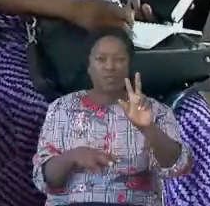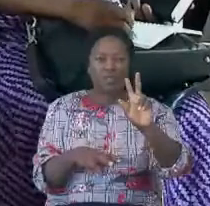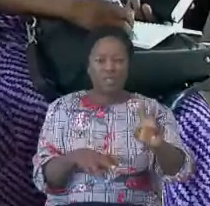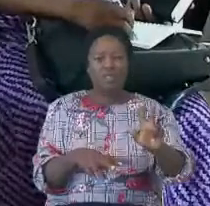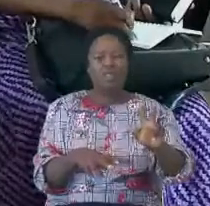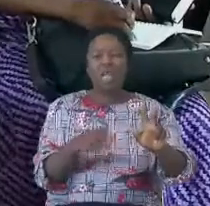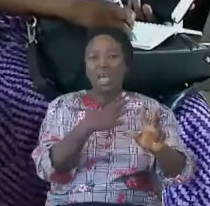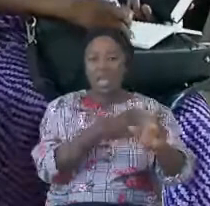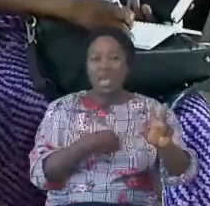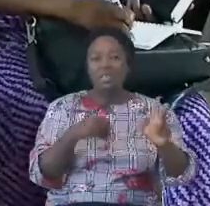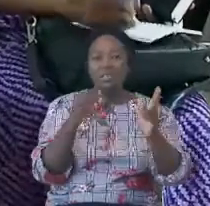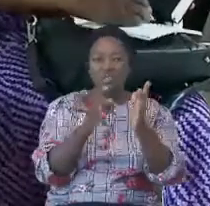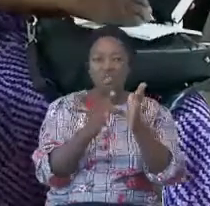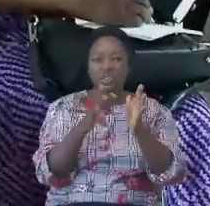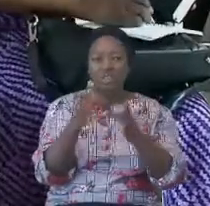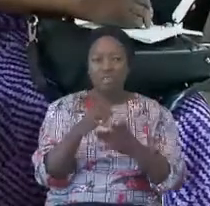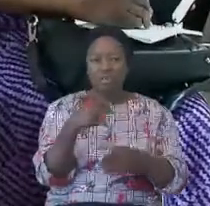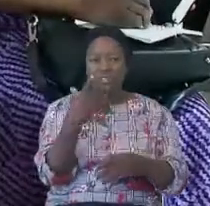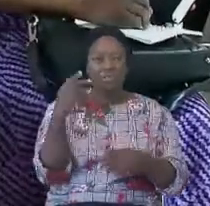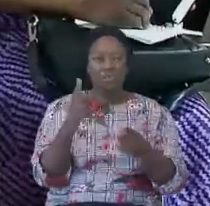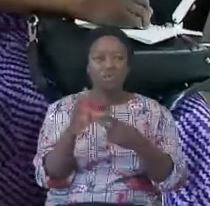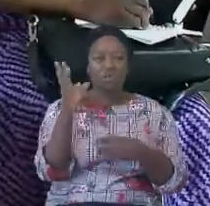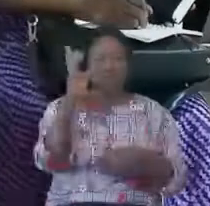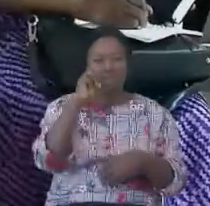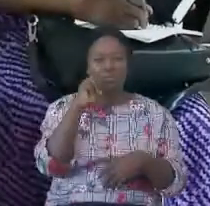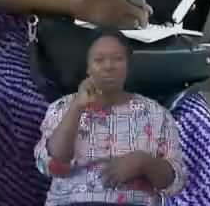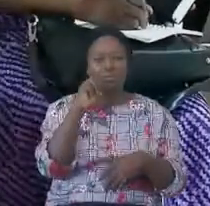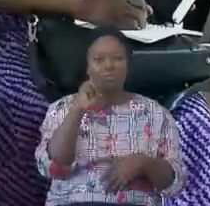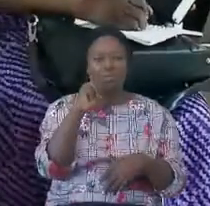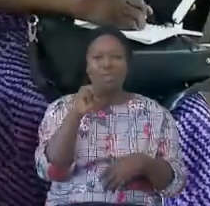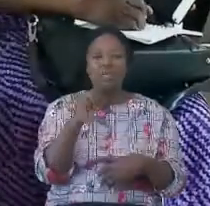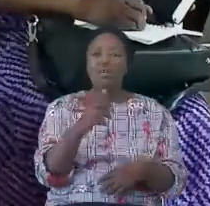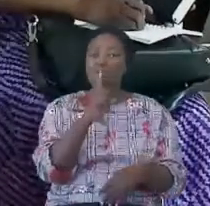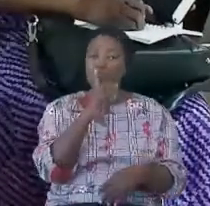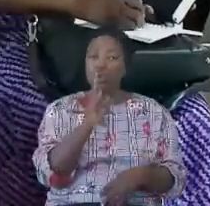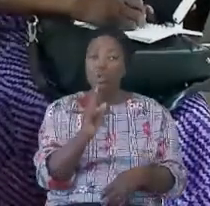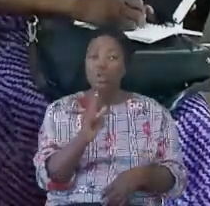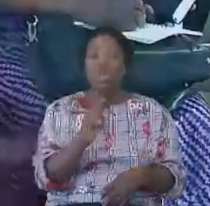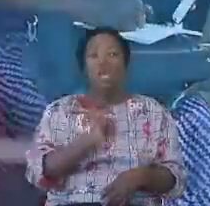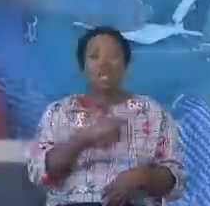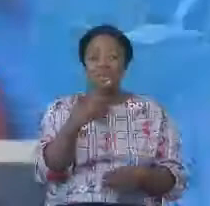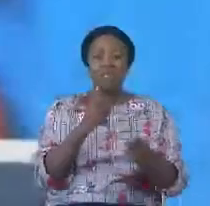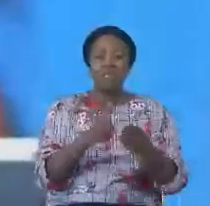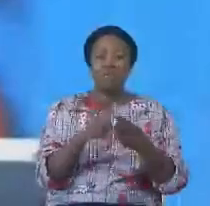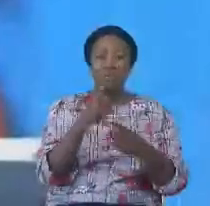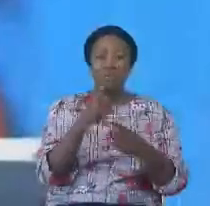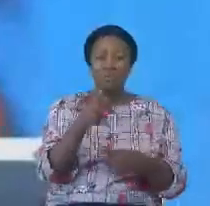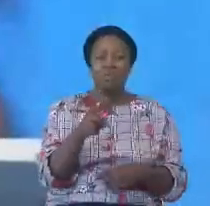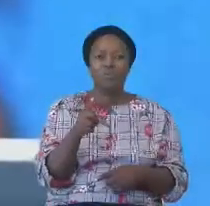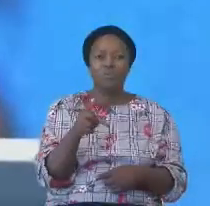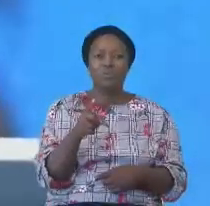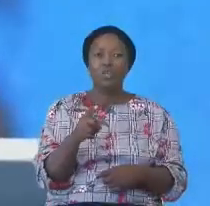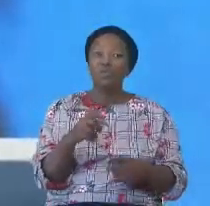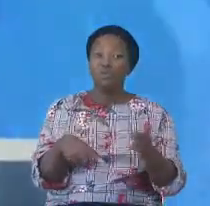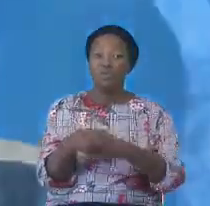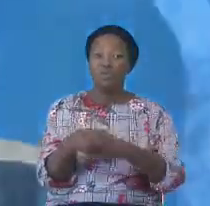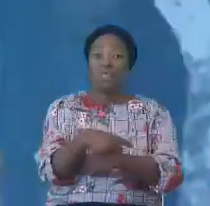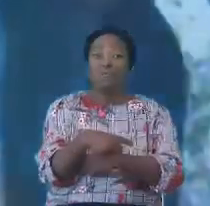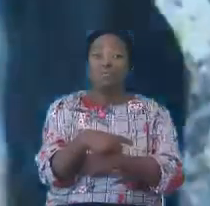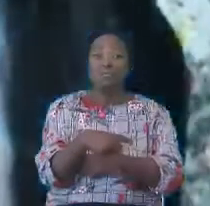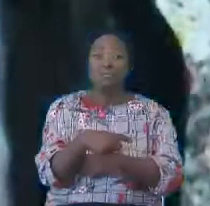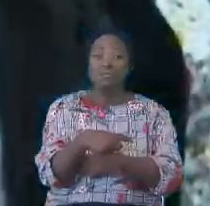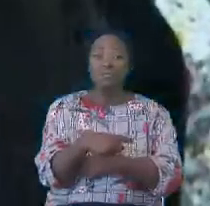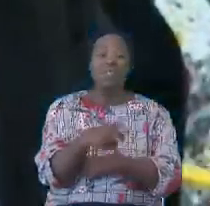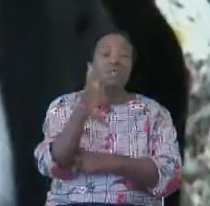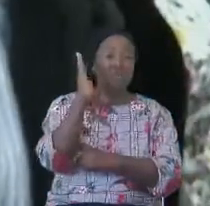two. Verse 43. In verse 43, "And Jesus said unto him,